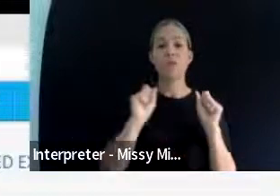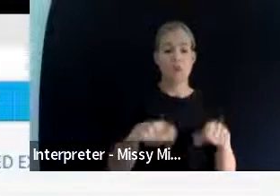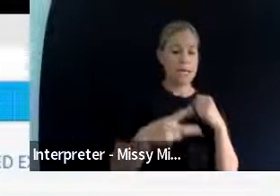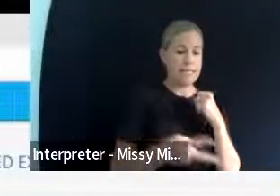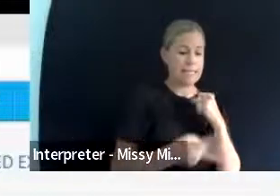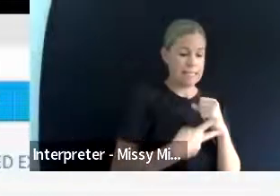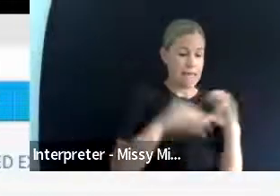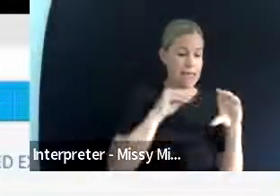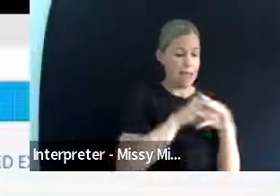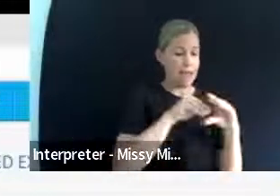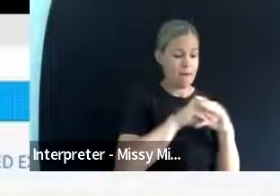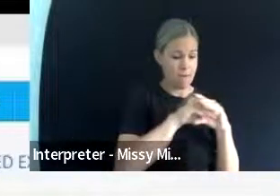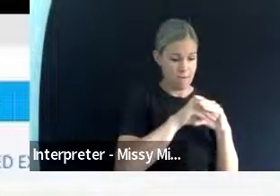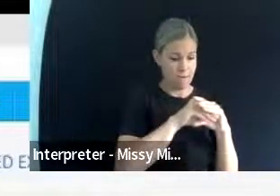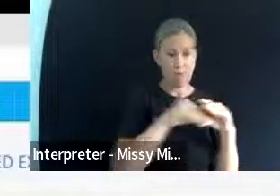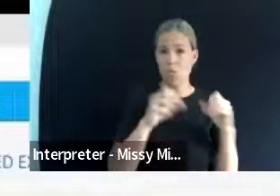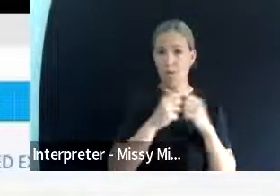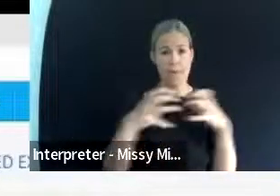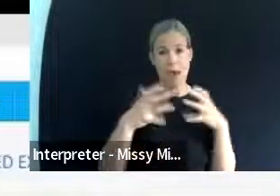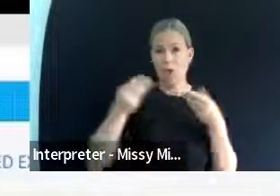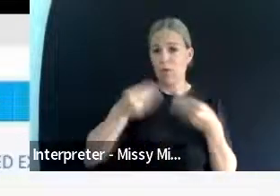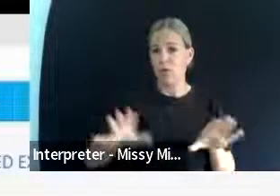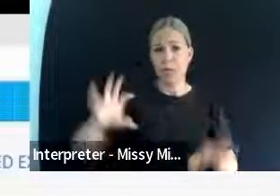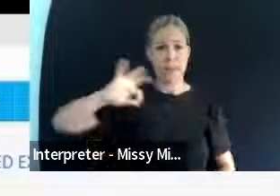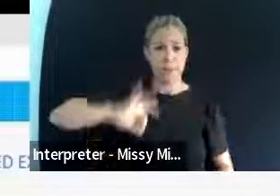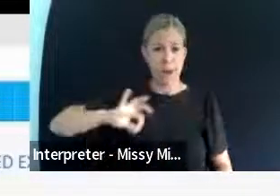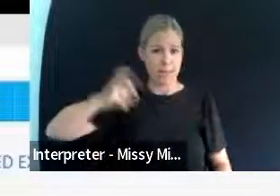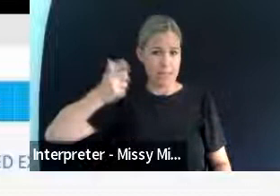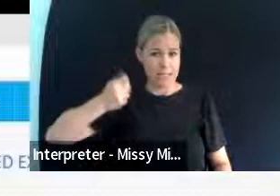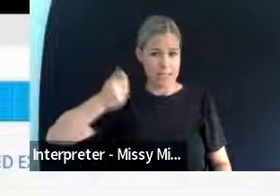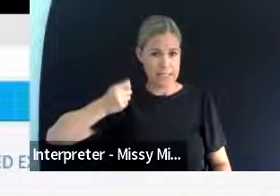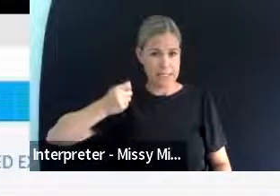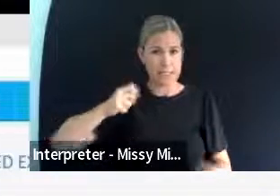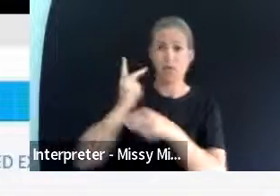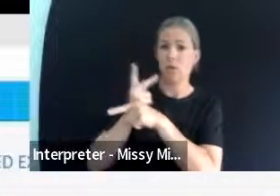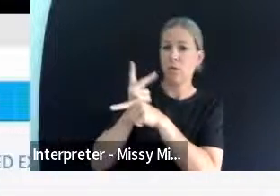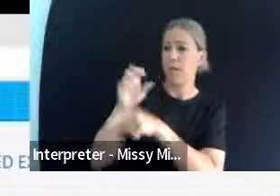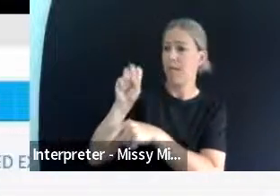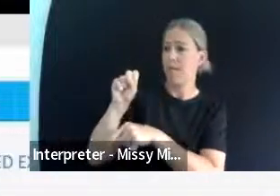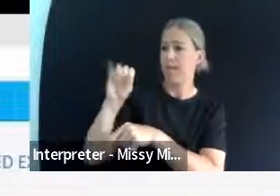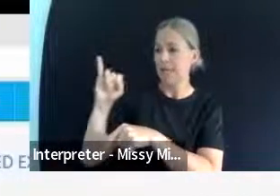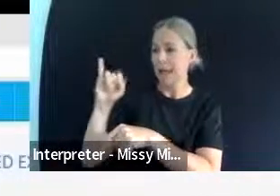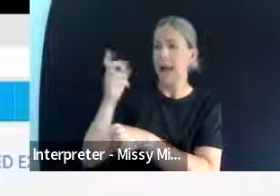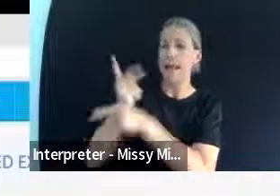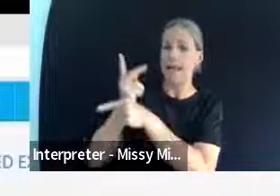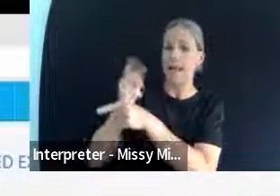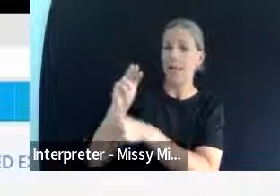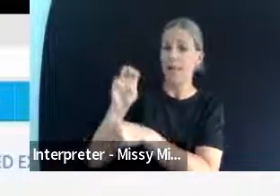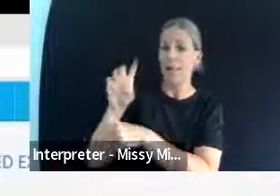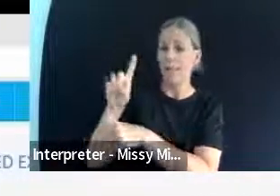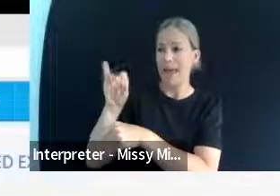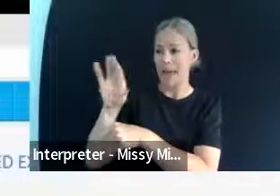losing needs-based benefits such as SSI and Medicaid. You actually open an